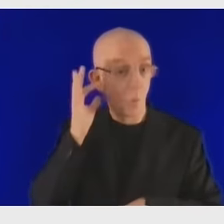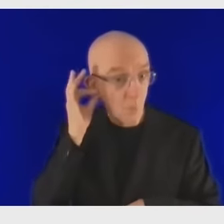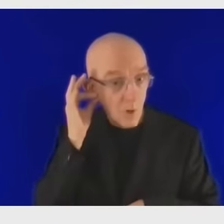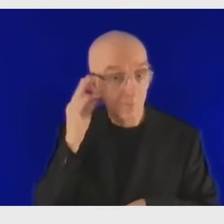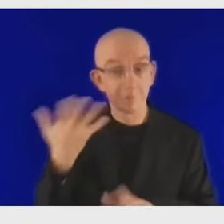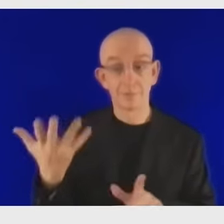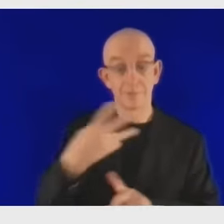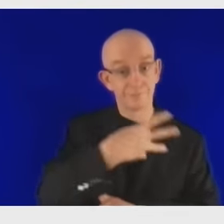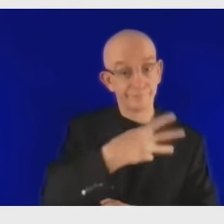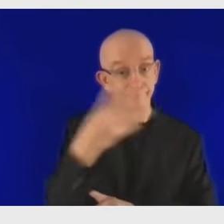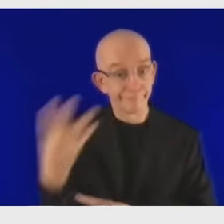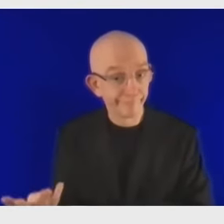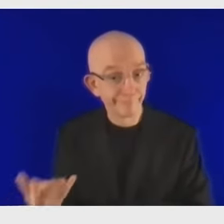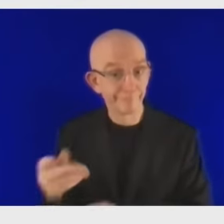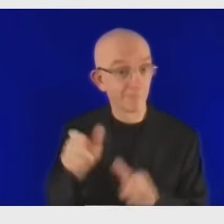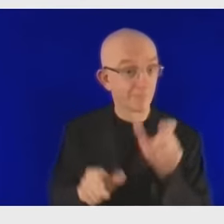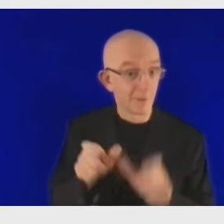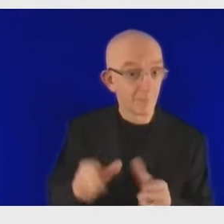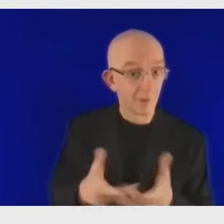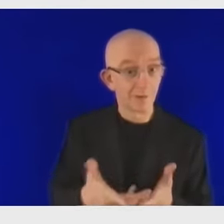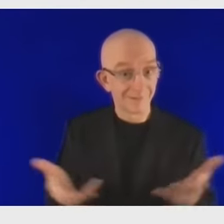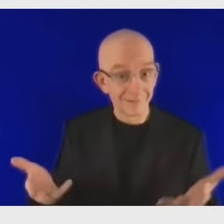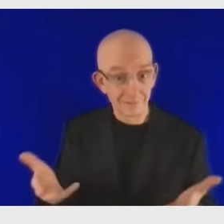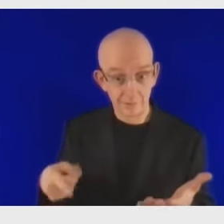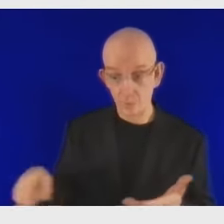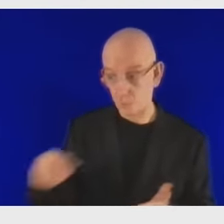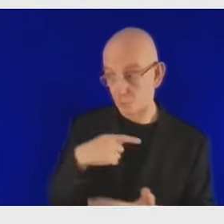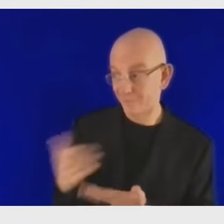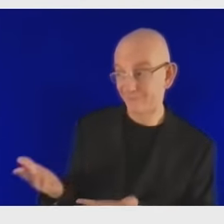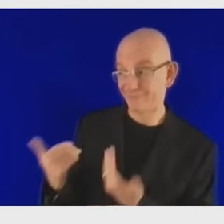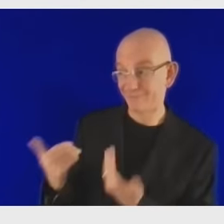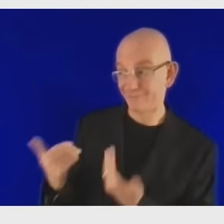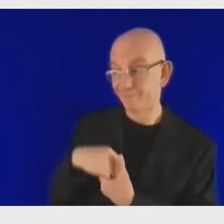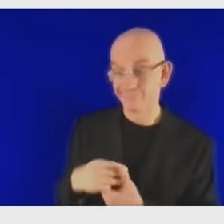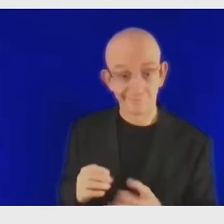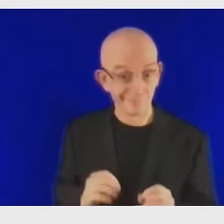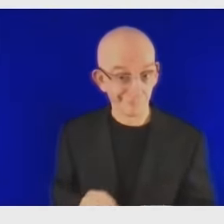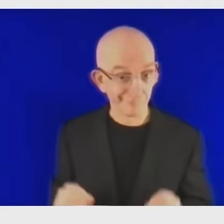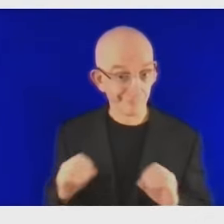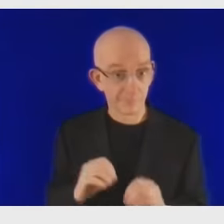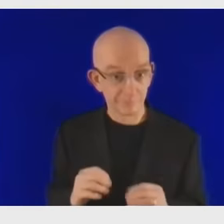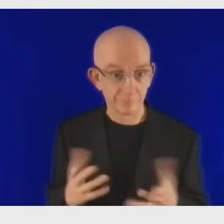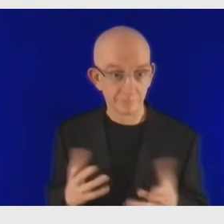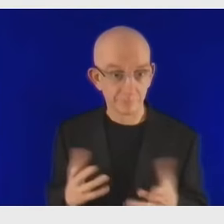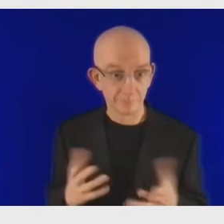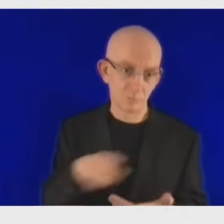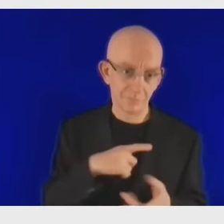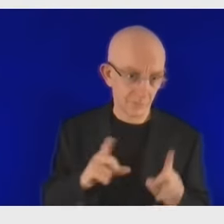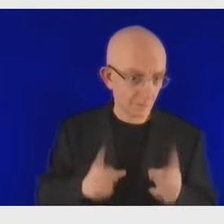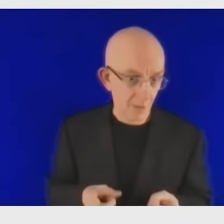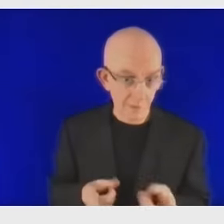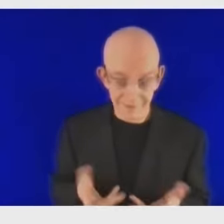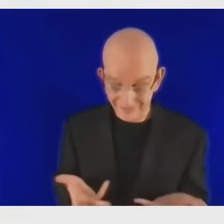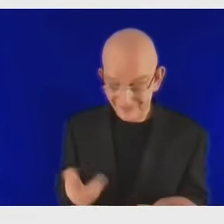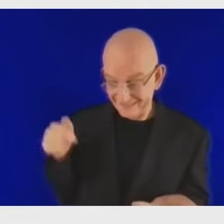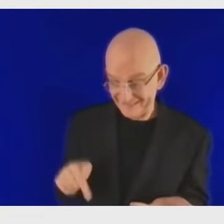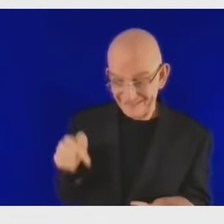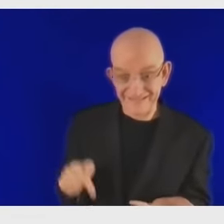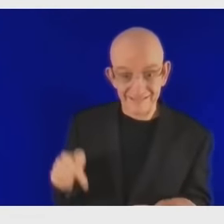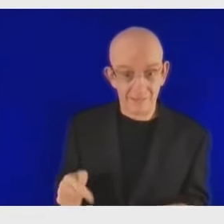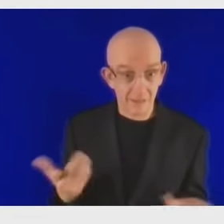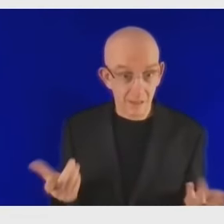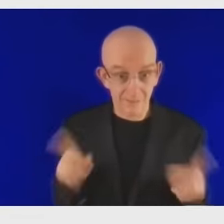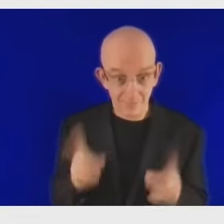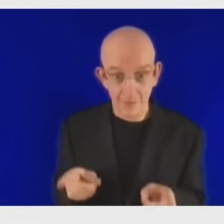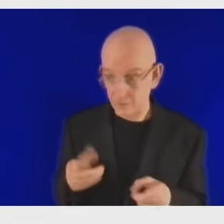we should and as we must. And this is a common and shared responsibility, us as people and activists, and